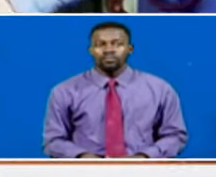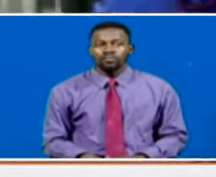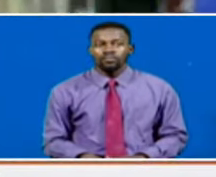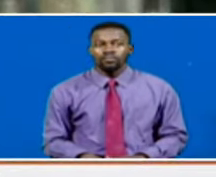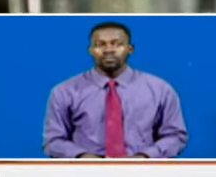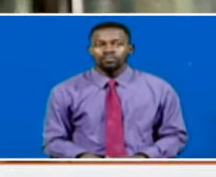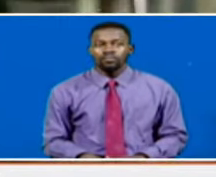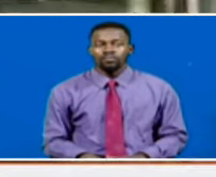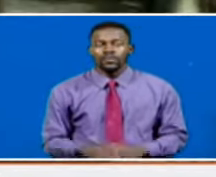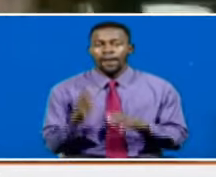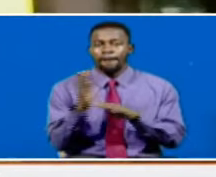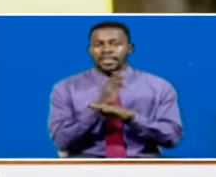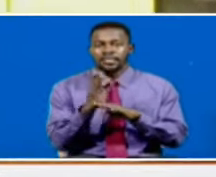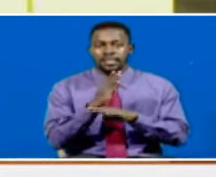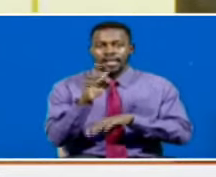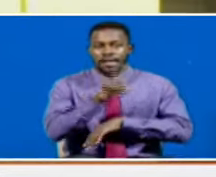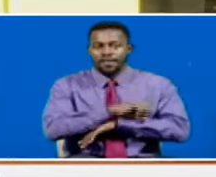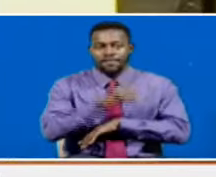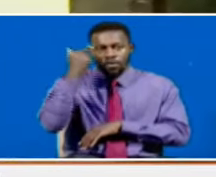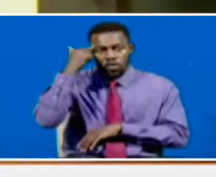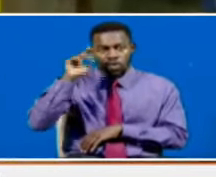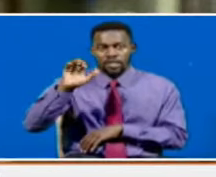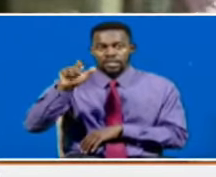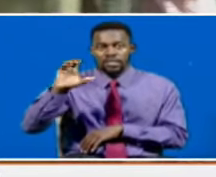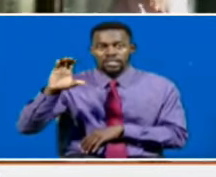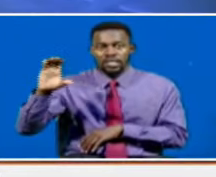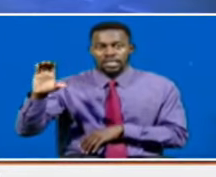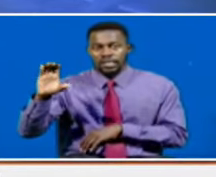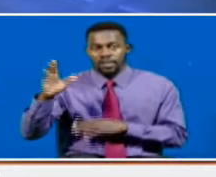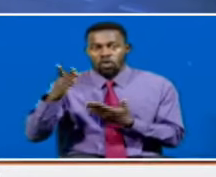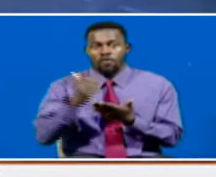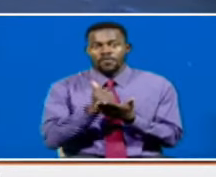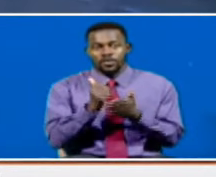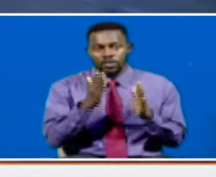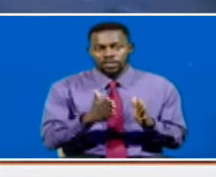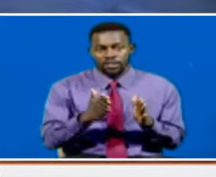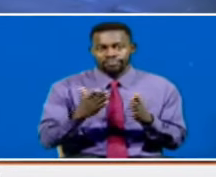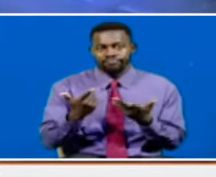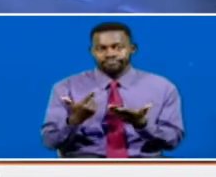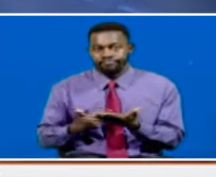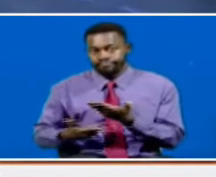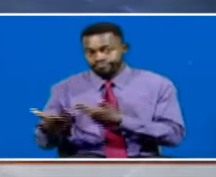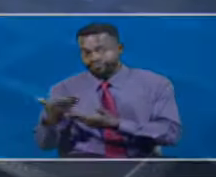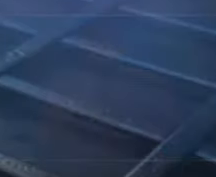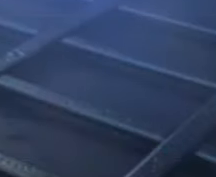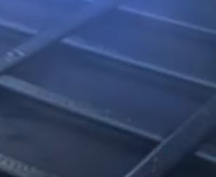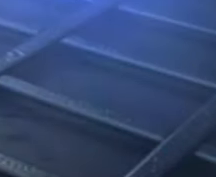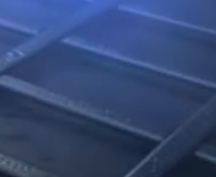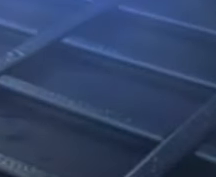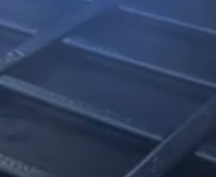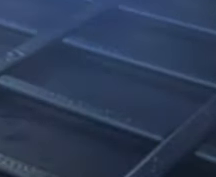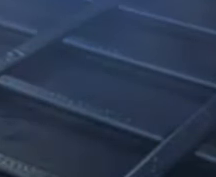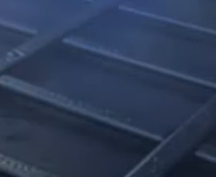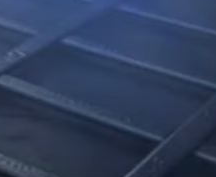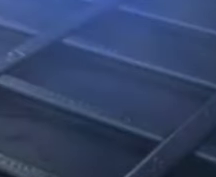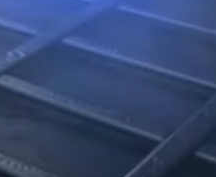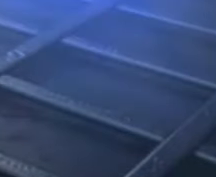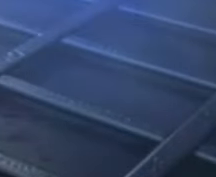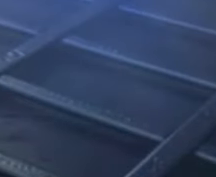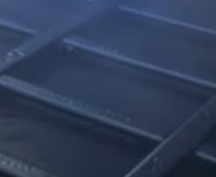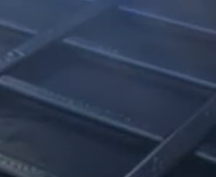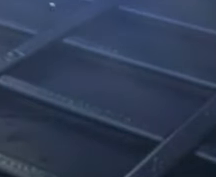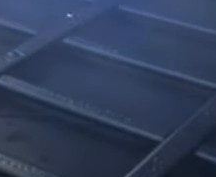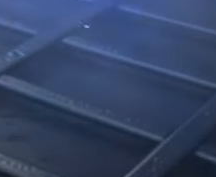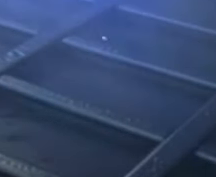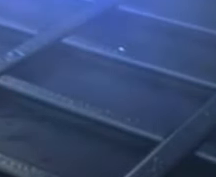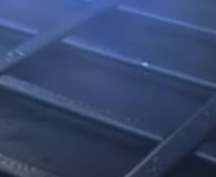It has been a busy day for the EACC detectives as their date with Mzalendo Kibunjia, Stanvas Ogalo, Oliver